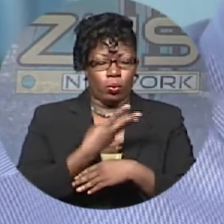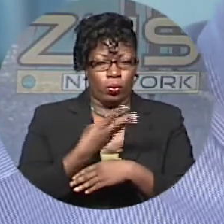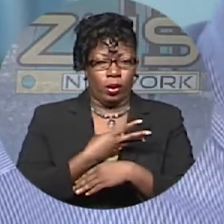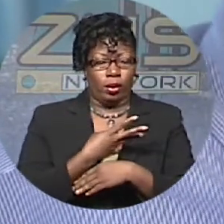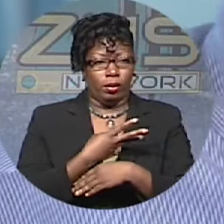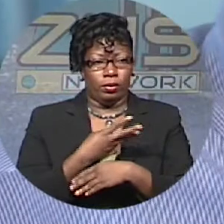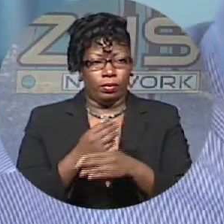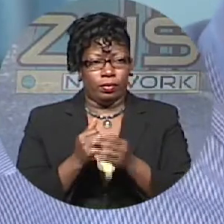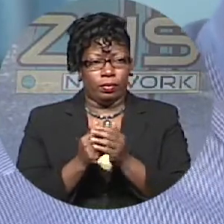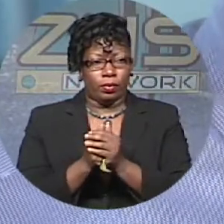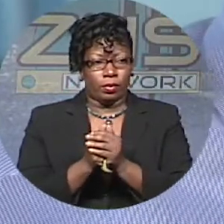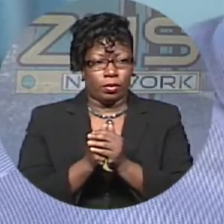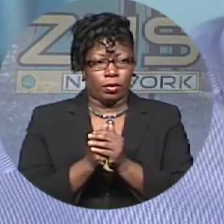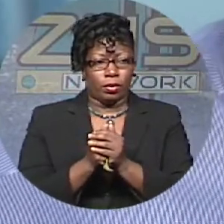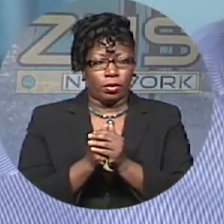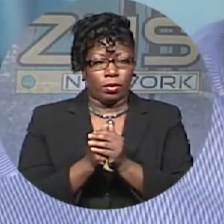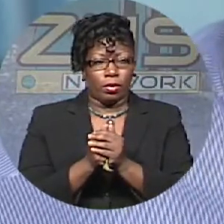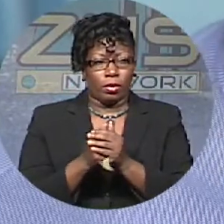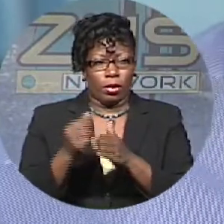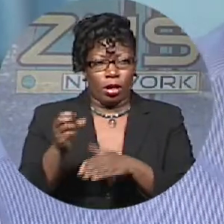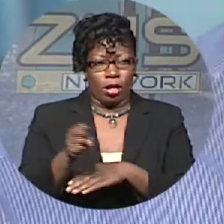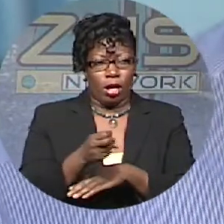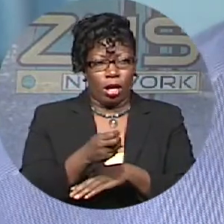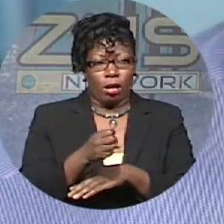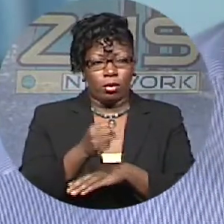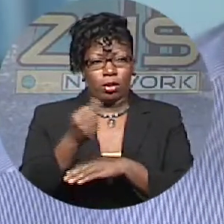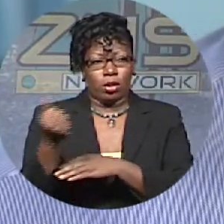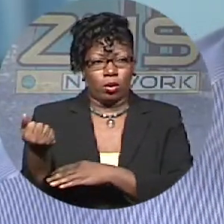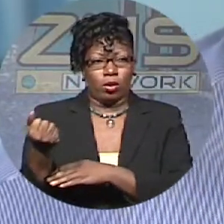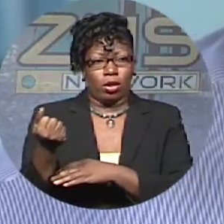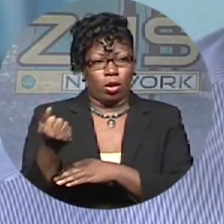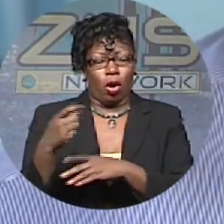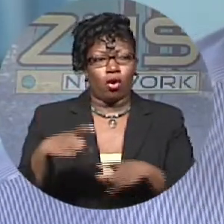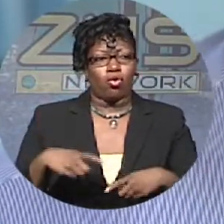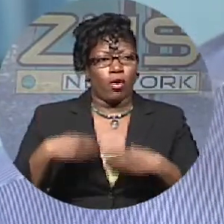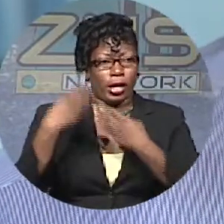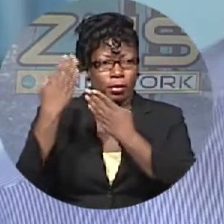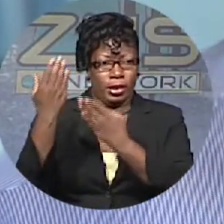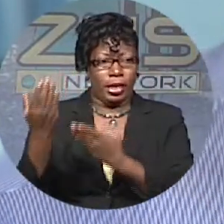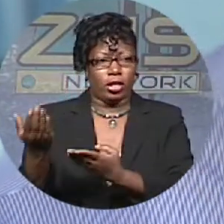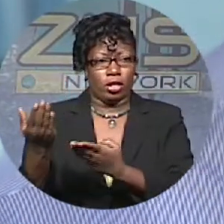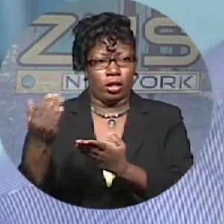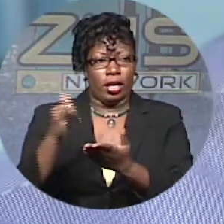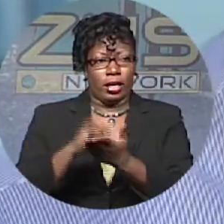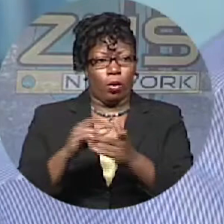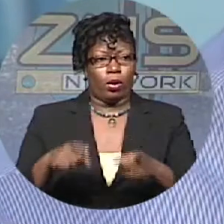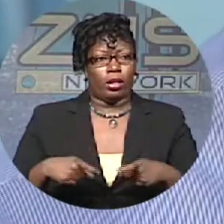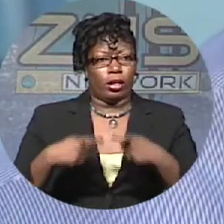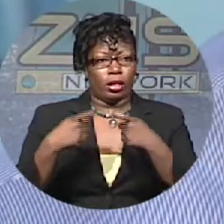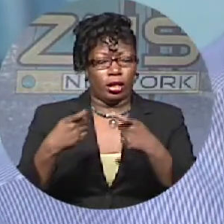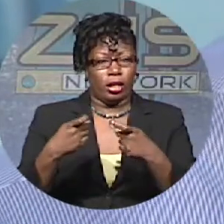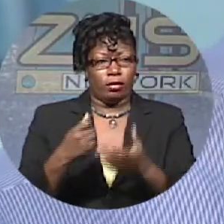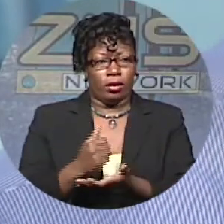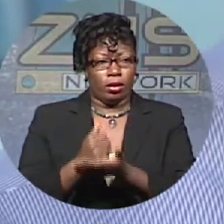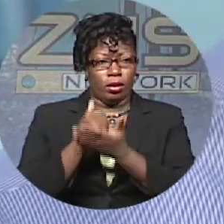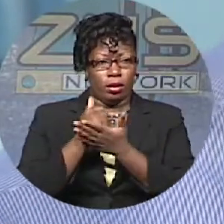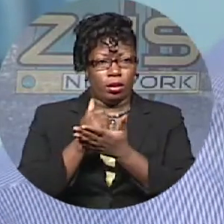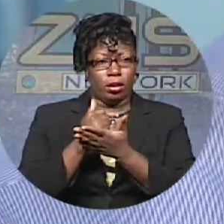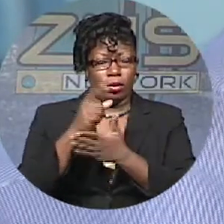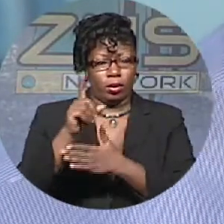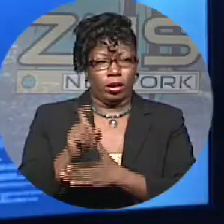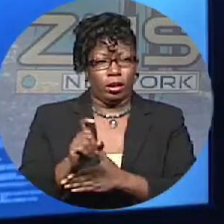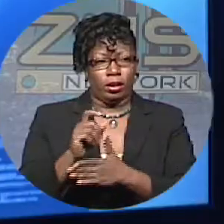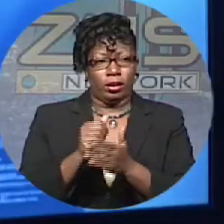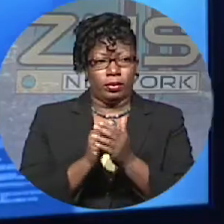execute the possible solutions, the possible recommendations that they believe will provide us some of the relief that we may